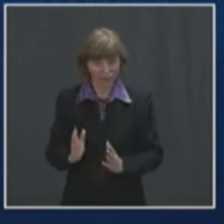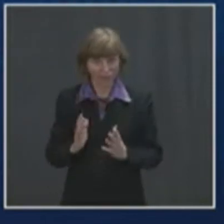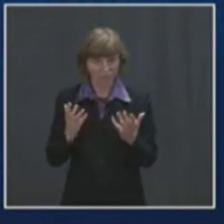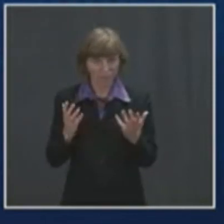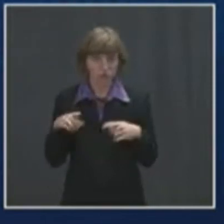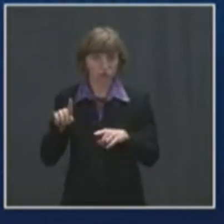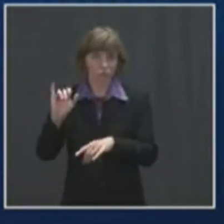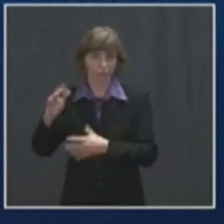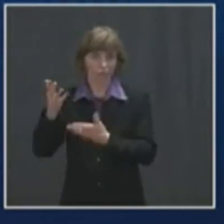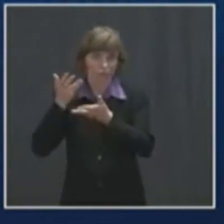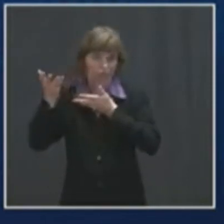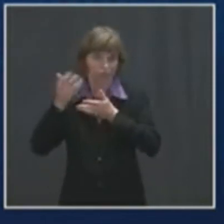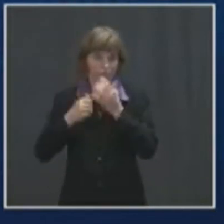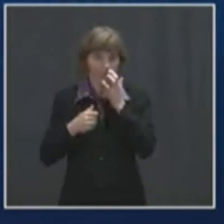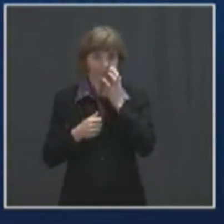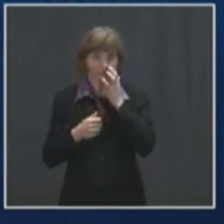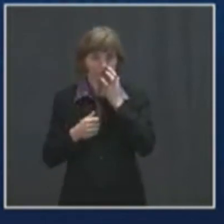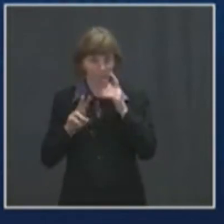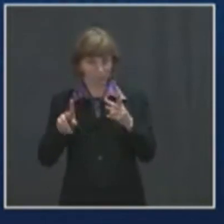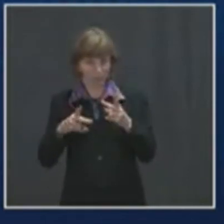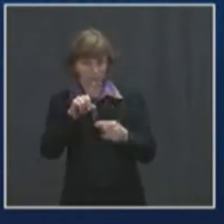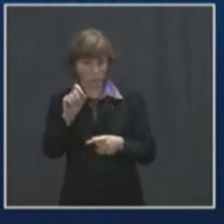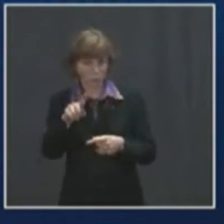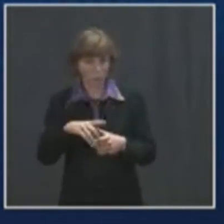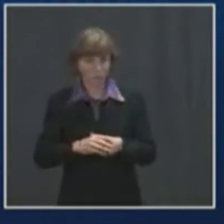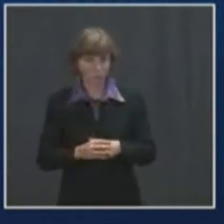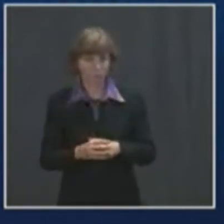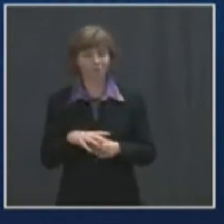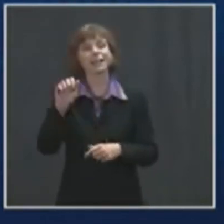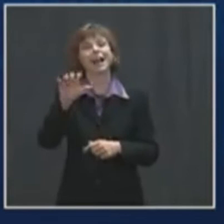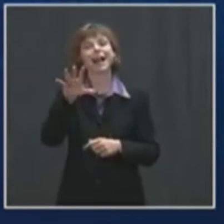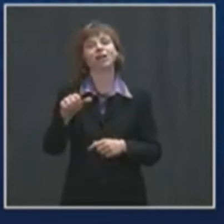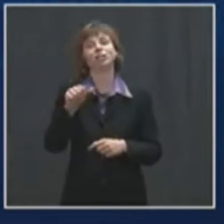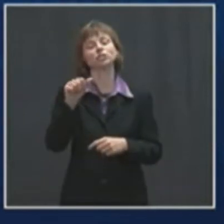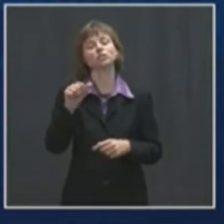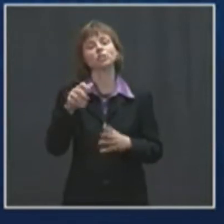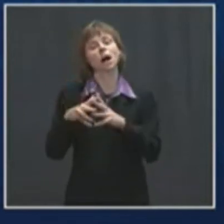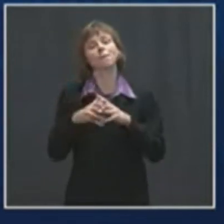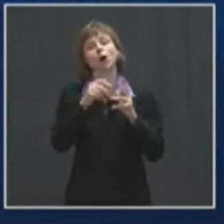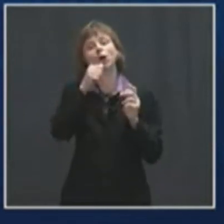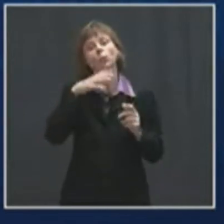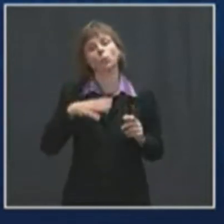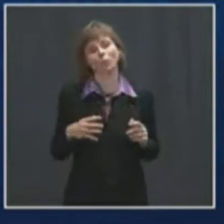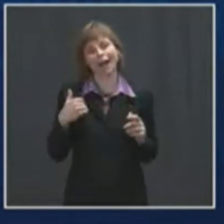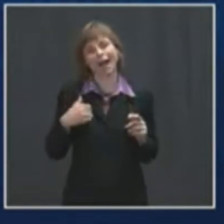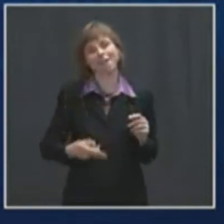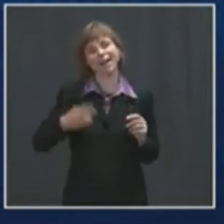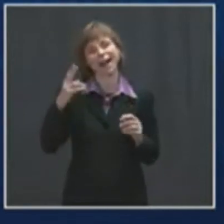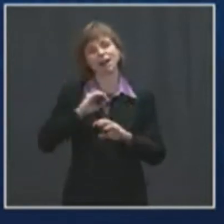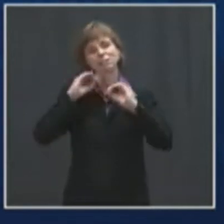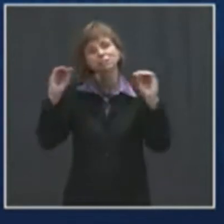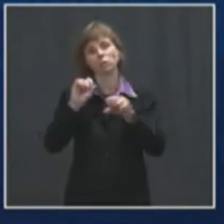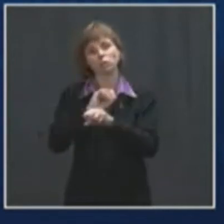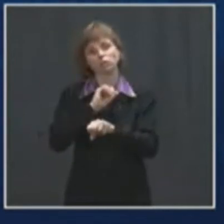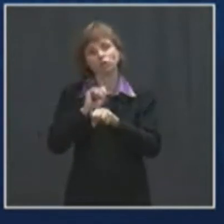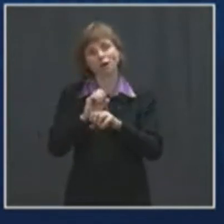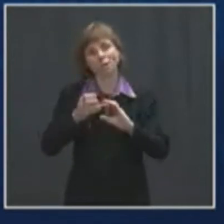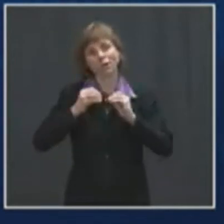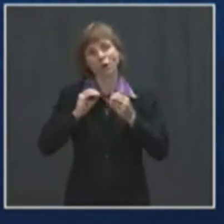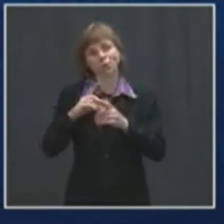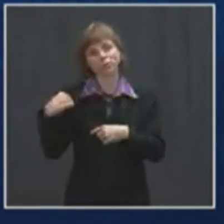question? Actually, Asian American women actually have the highest jobless rates for the past